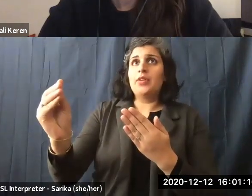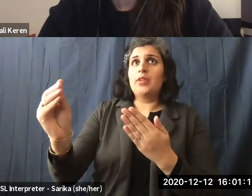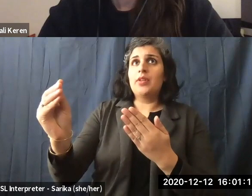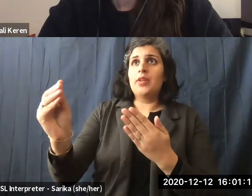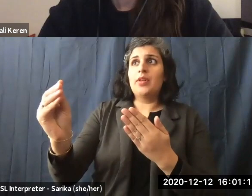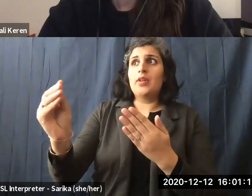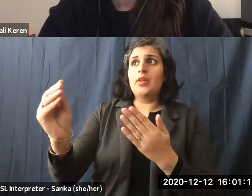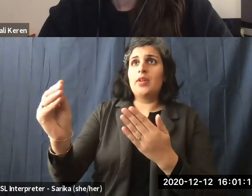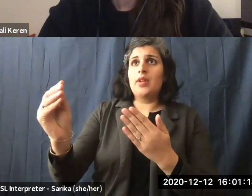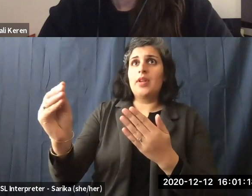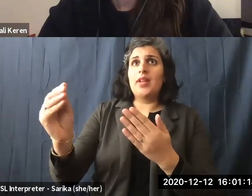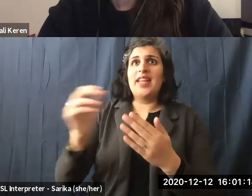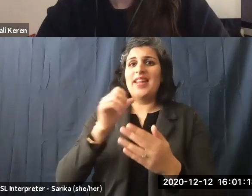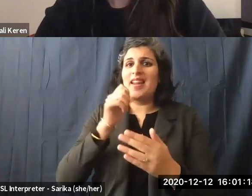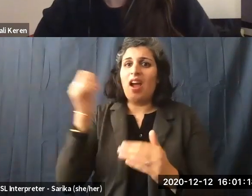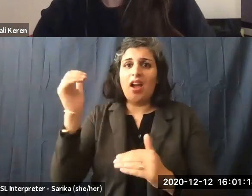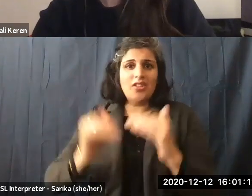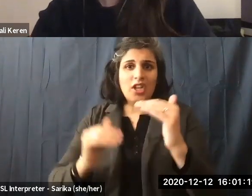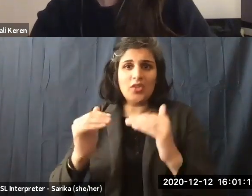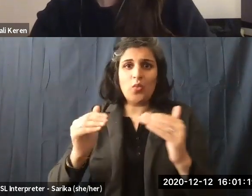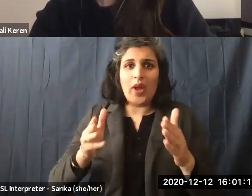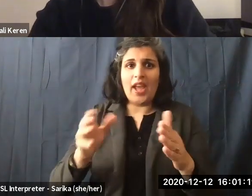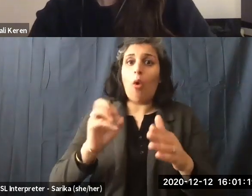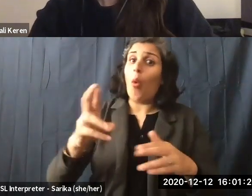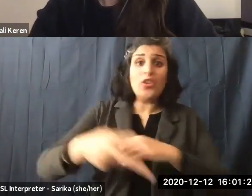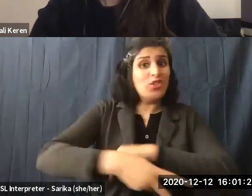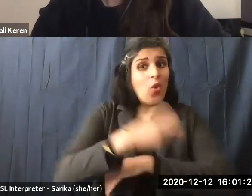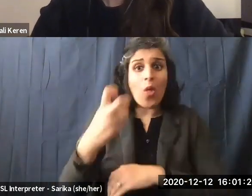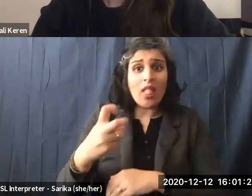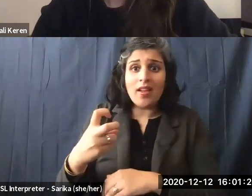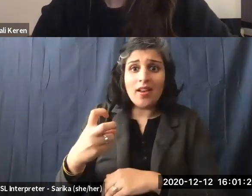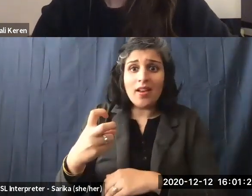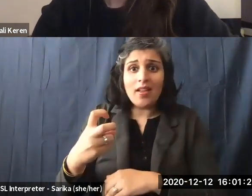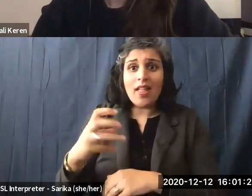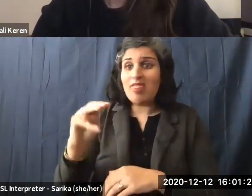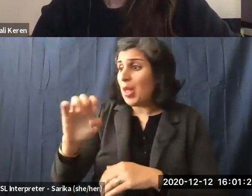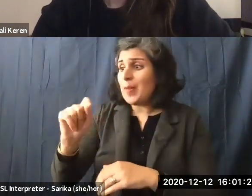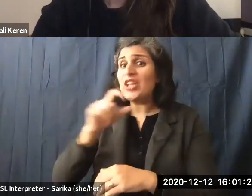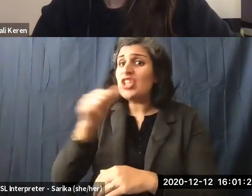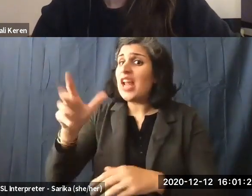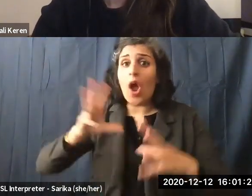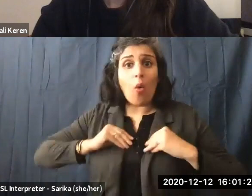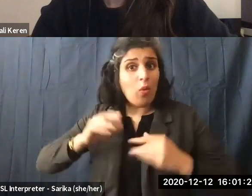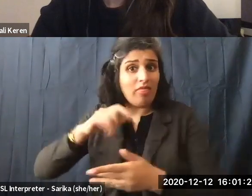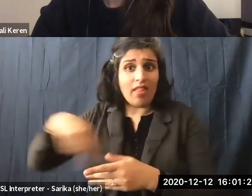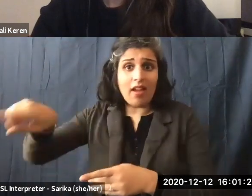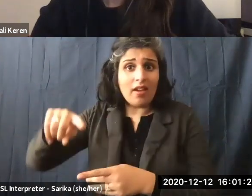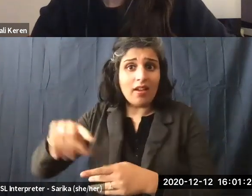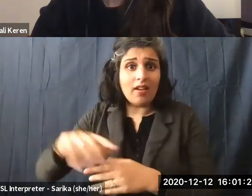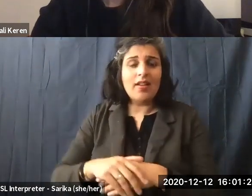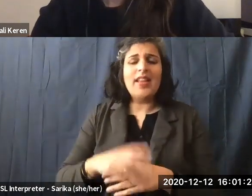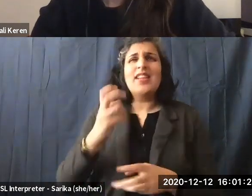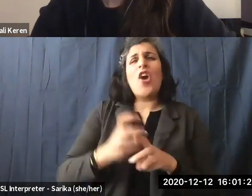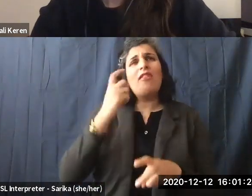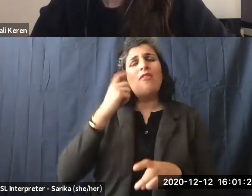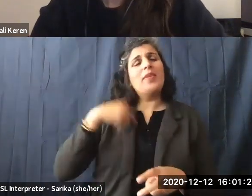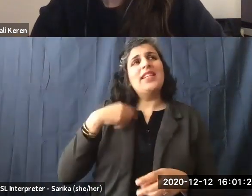or, um, or stolen. I, I, it's, it's hard for me to think of, uh,